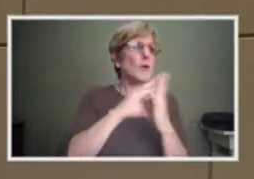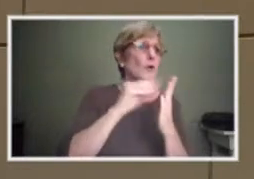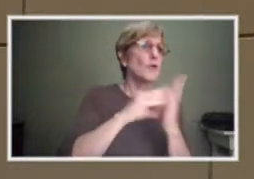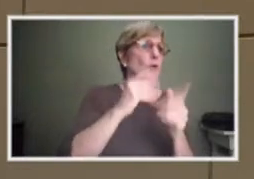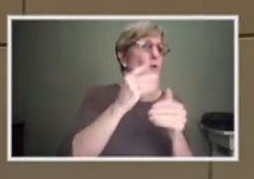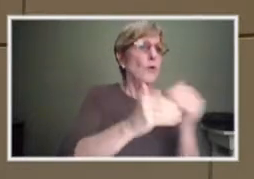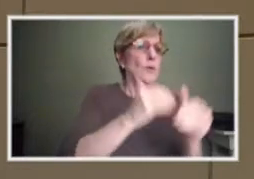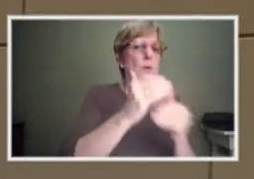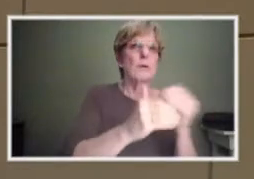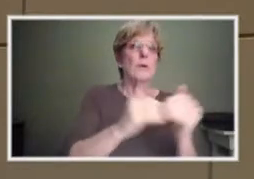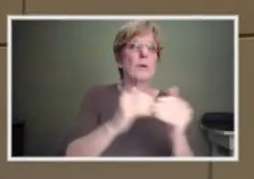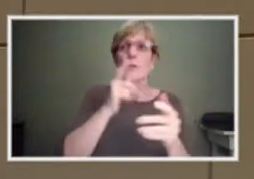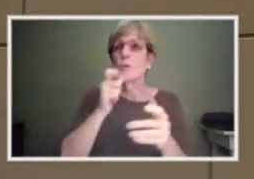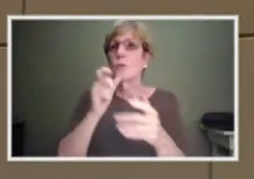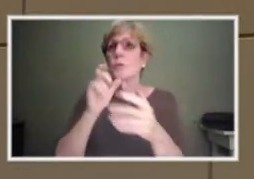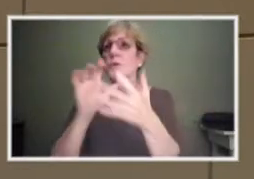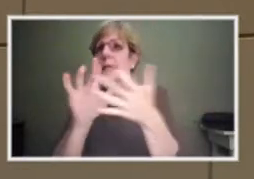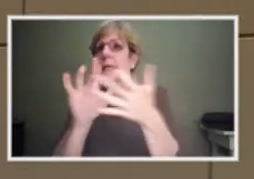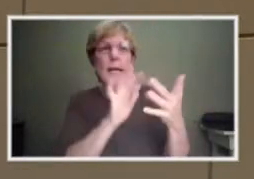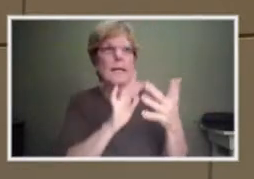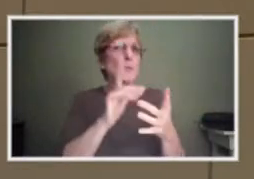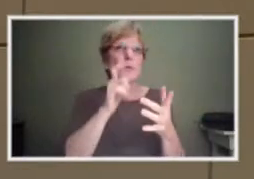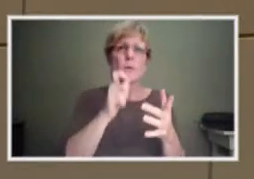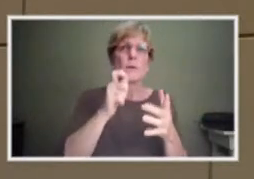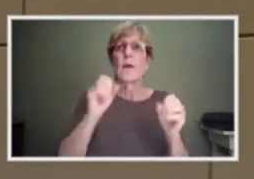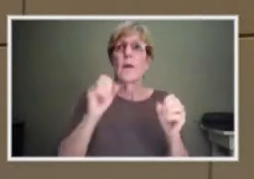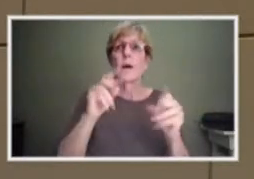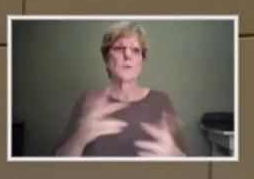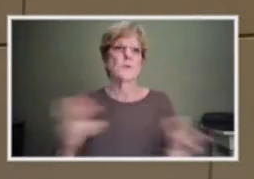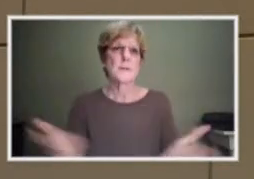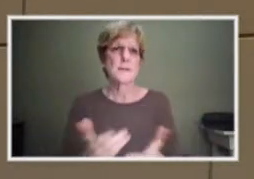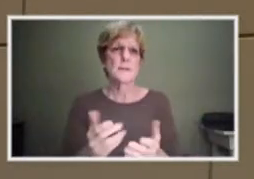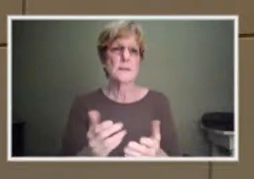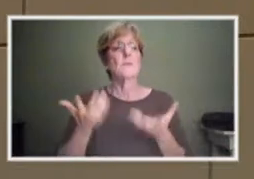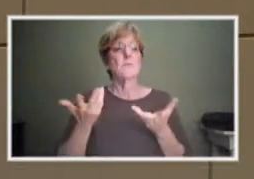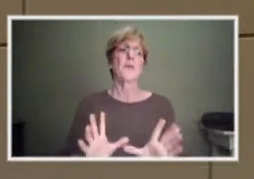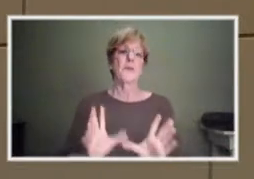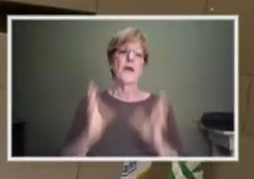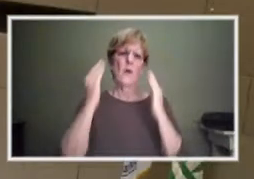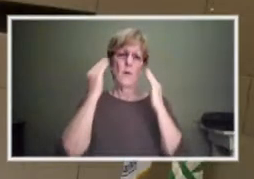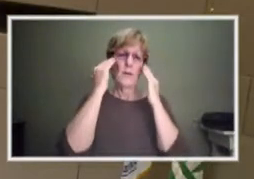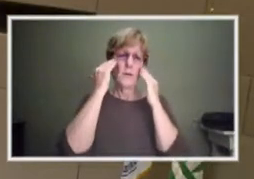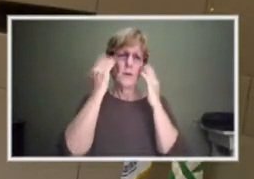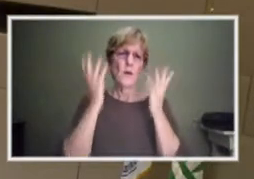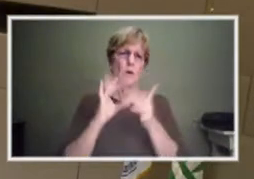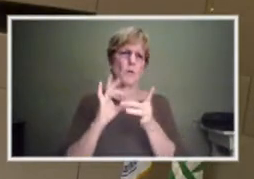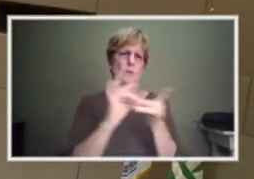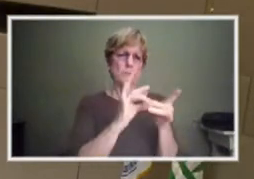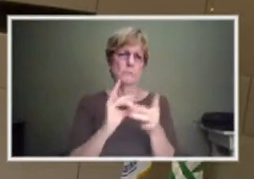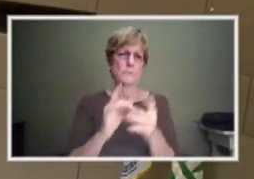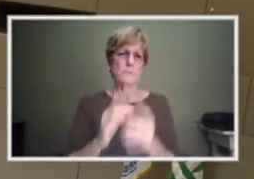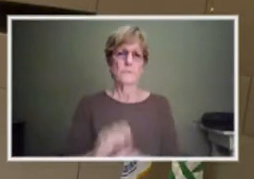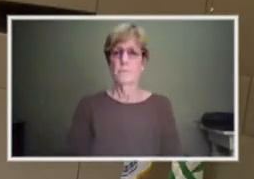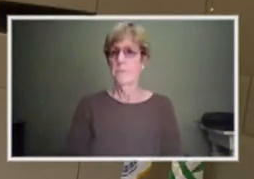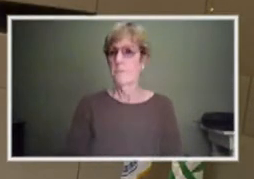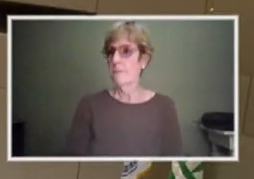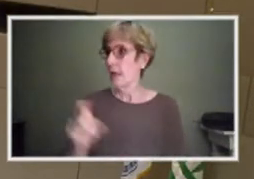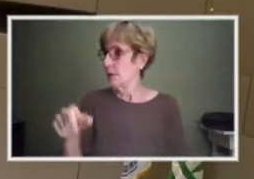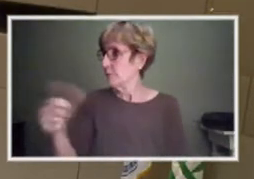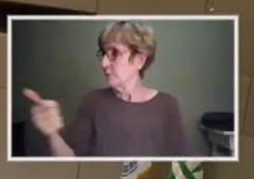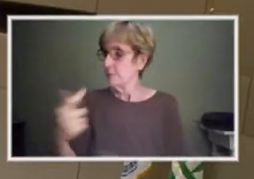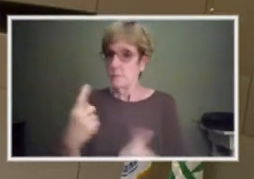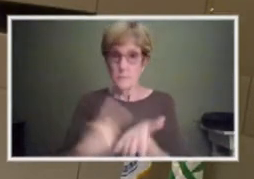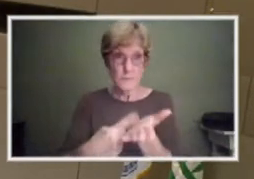connections and the opportunities within our community. Thank you. All right, thank you, Ms. Mayfield. All right, we have any further discussion? All